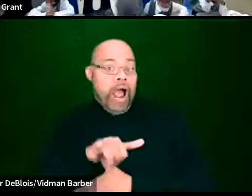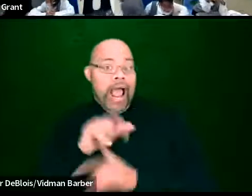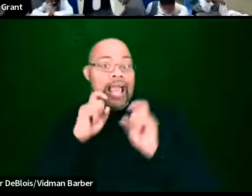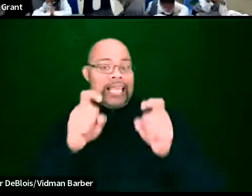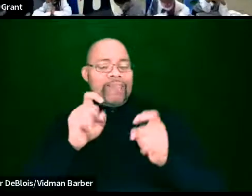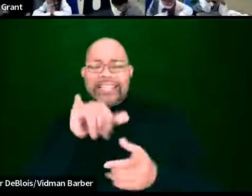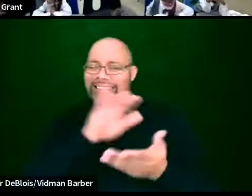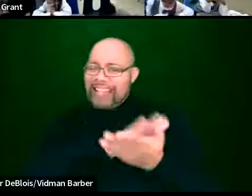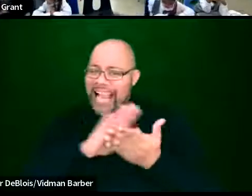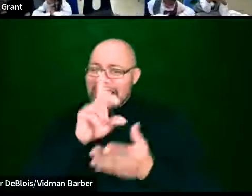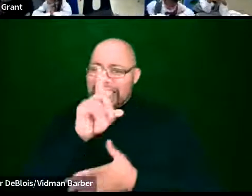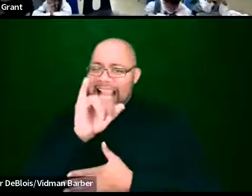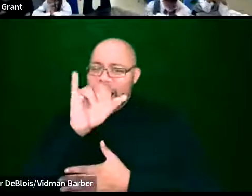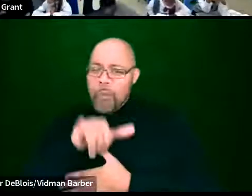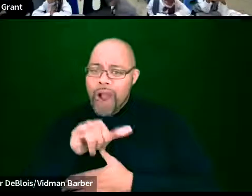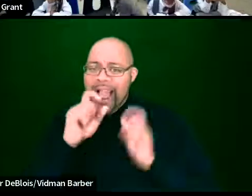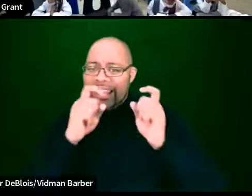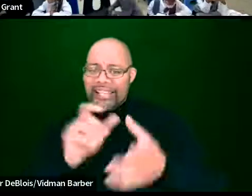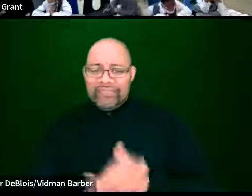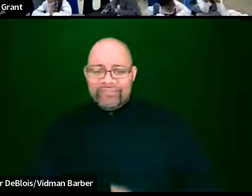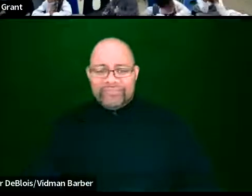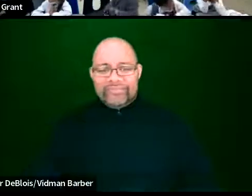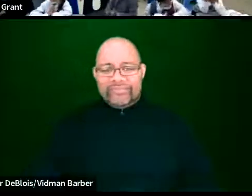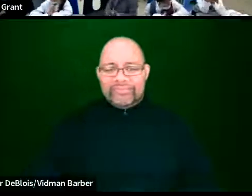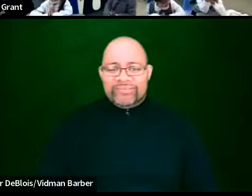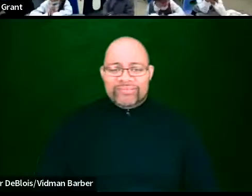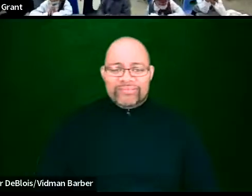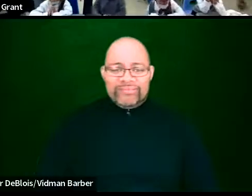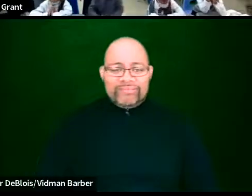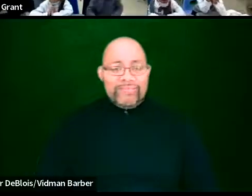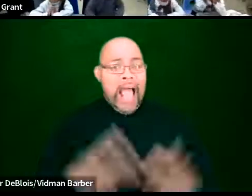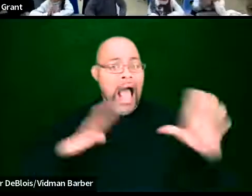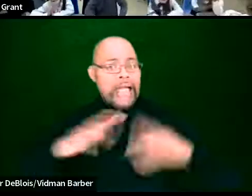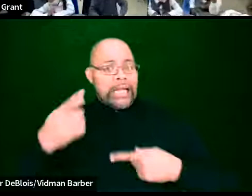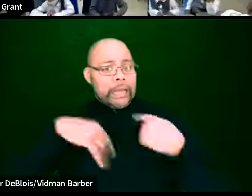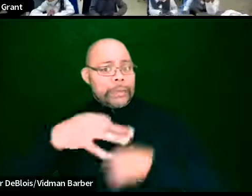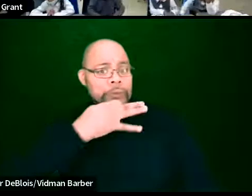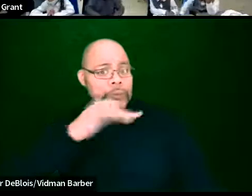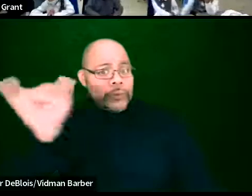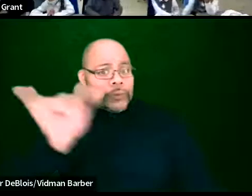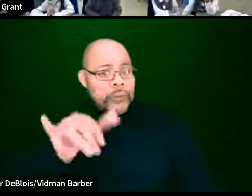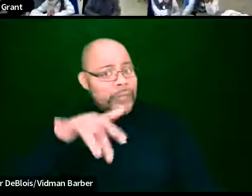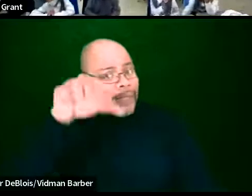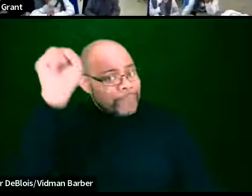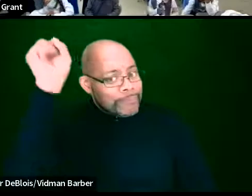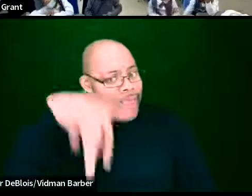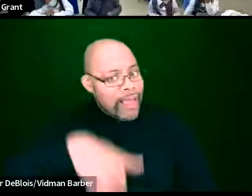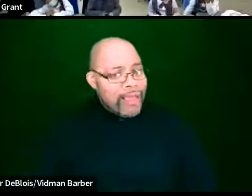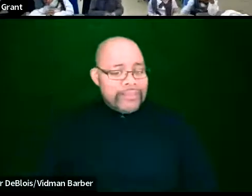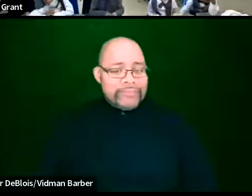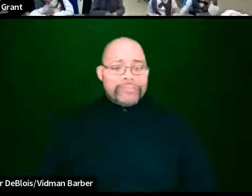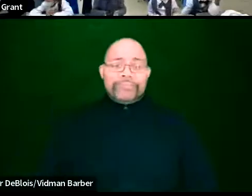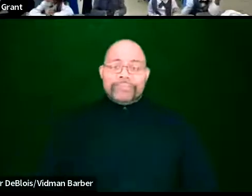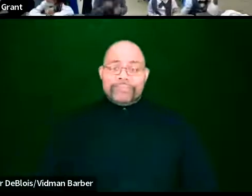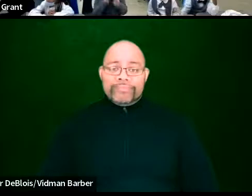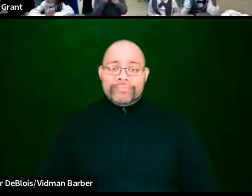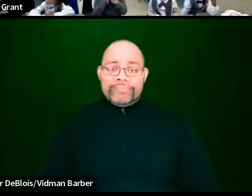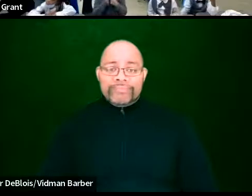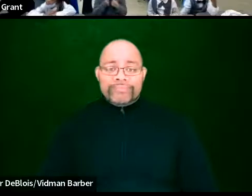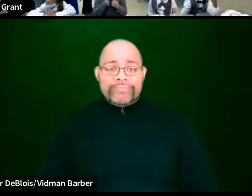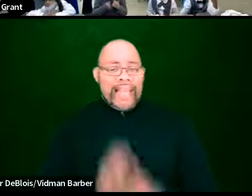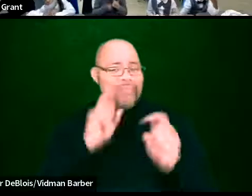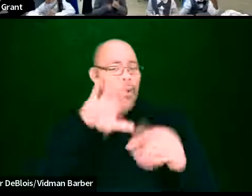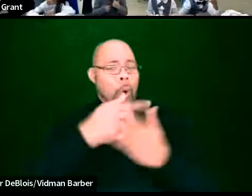is a nice DIY gift, Yes, I with the think. holidays right around the corner too. Yep, yep. Exactly. We giving And y'all all